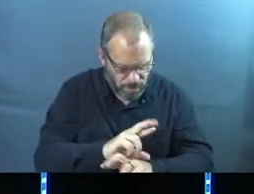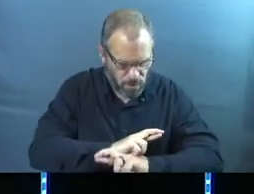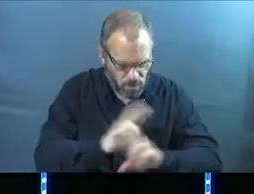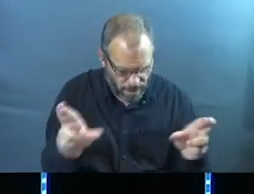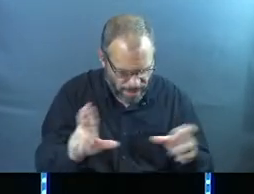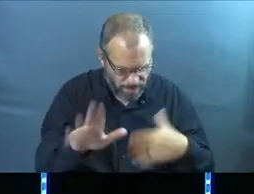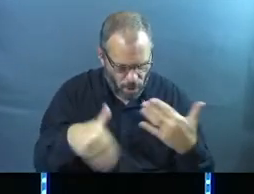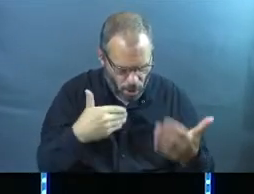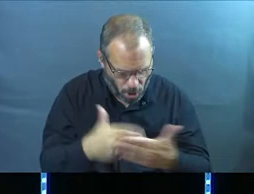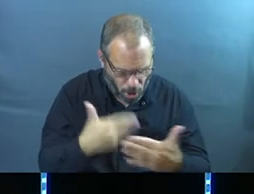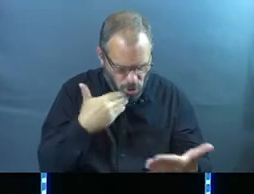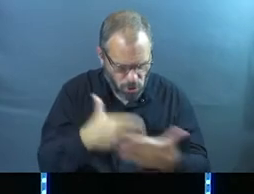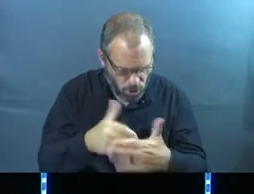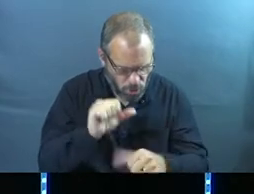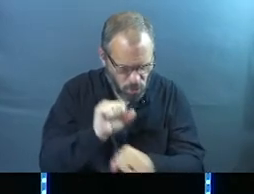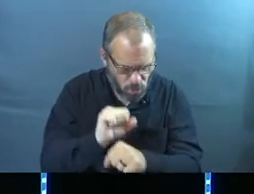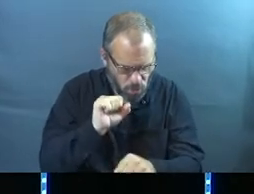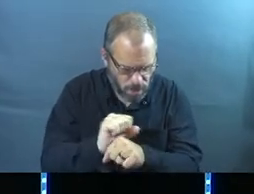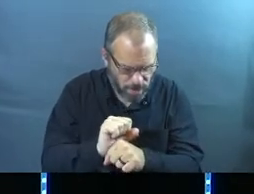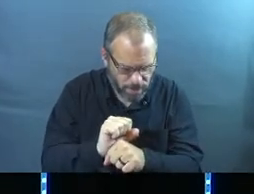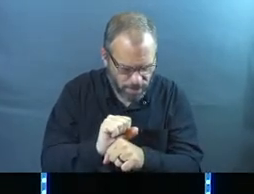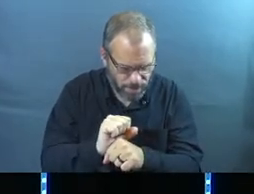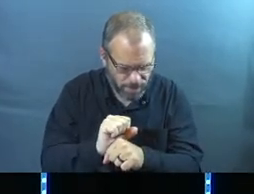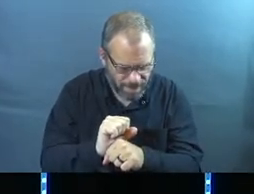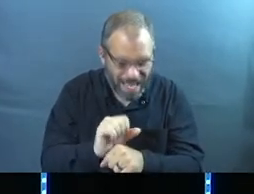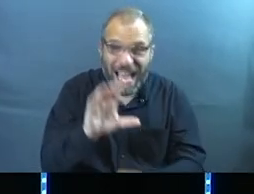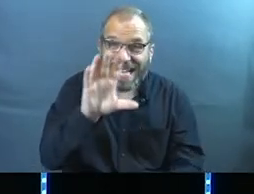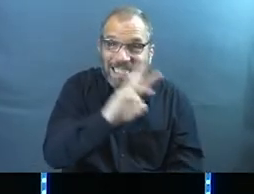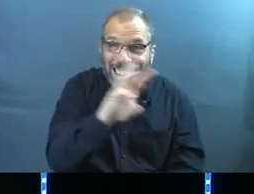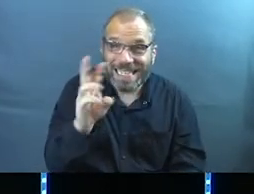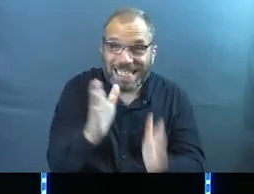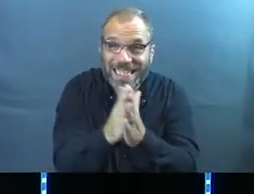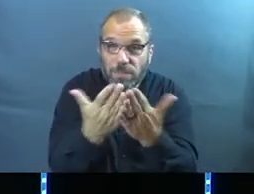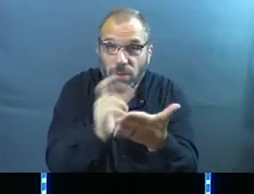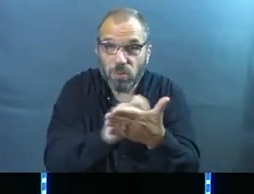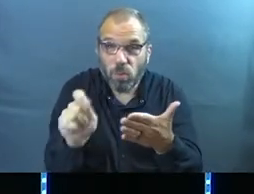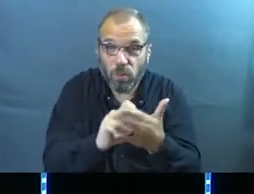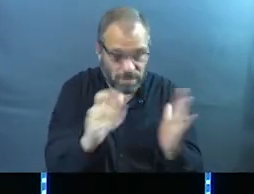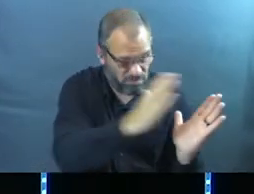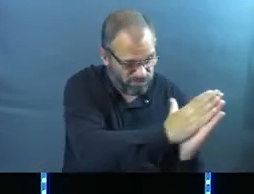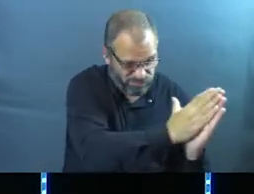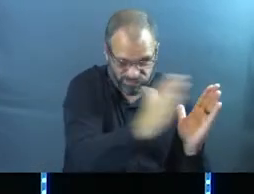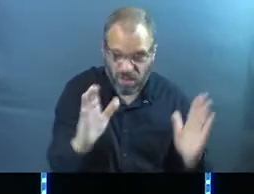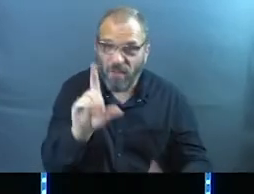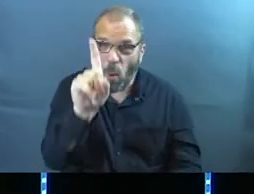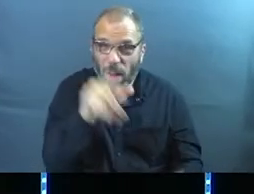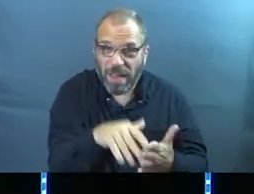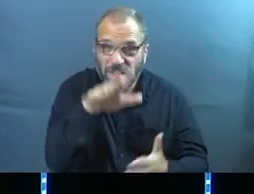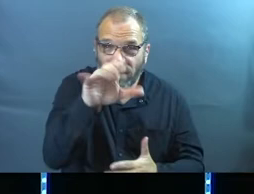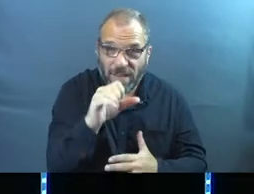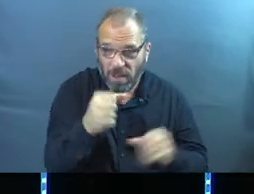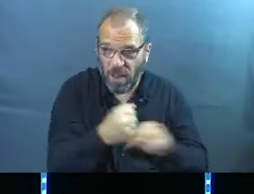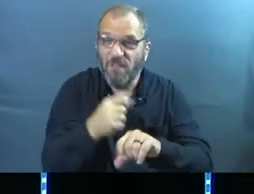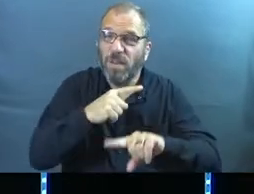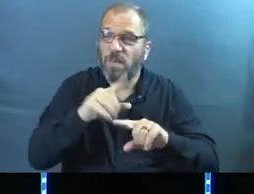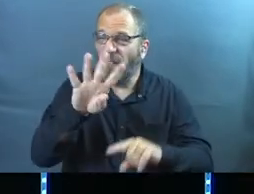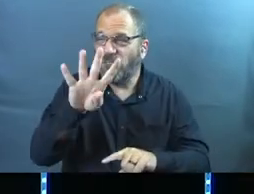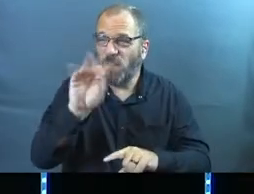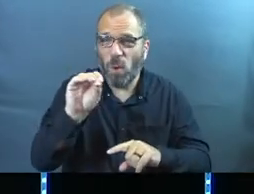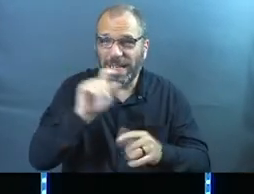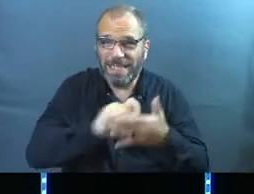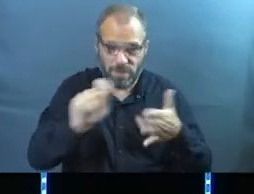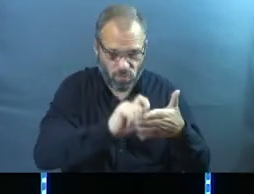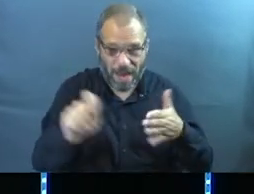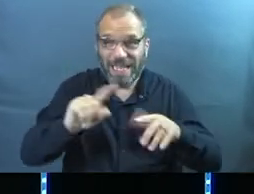equipped for every good work. 66 books written across 1,500 years by 40 different authors